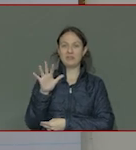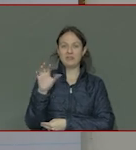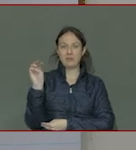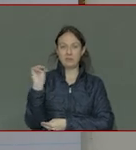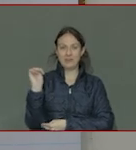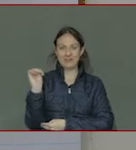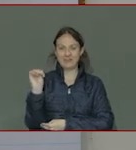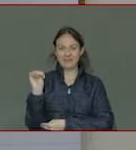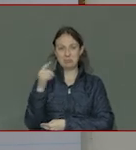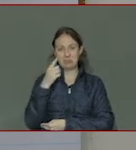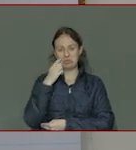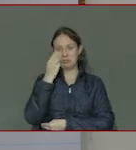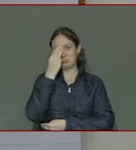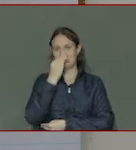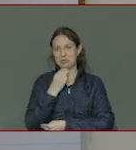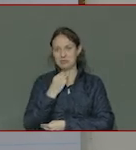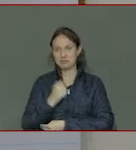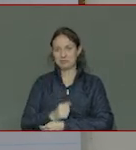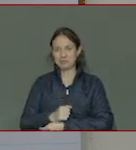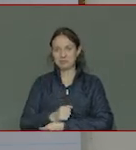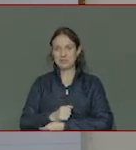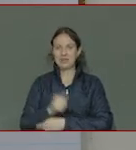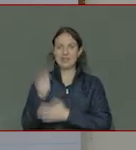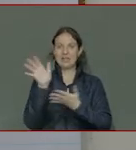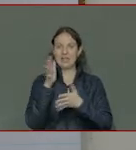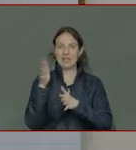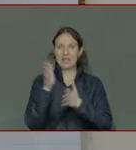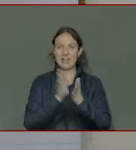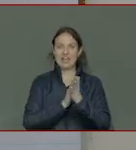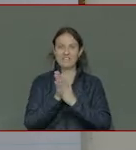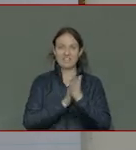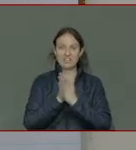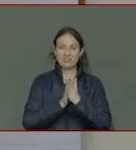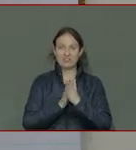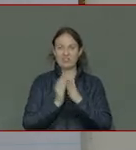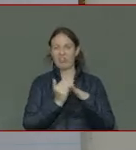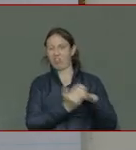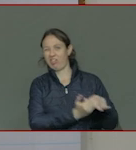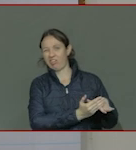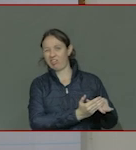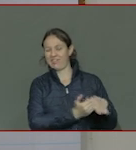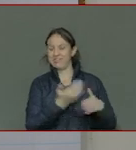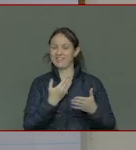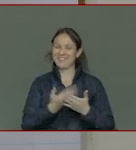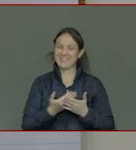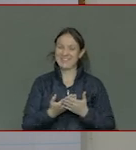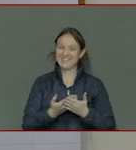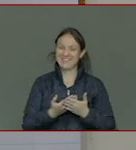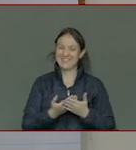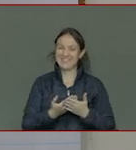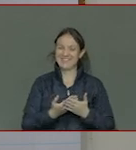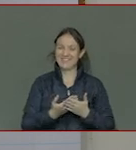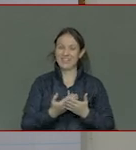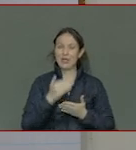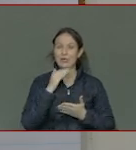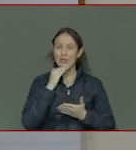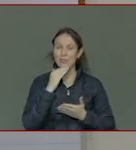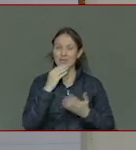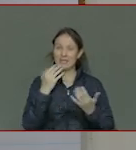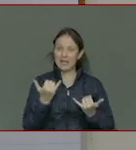diagram below. The effects of air friction may be ignored. So that means now I'm in